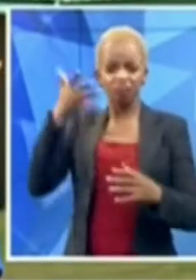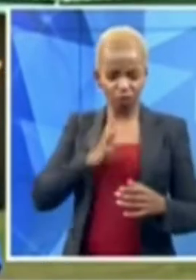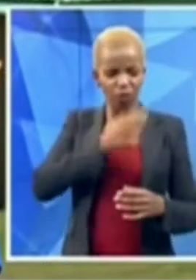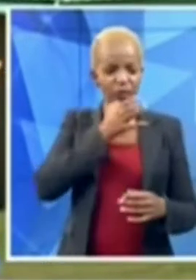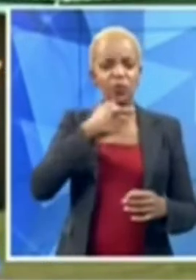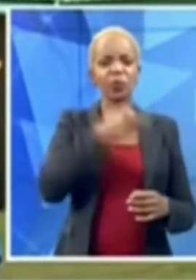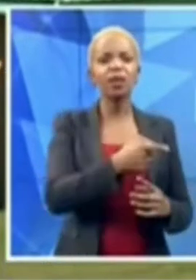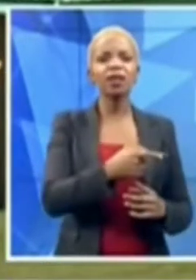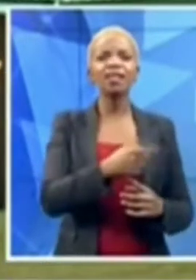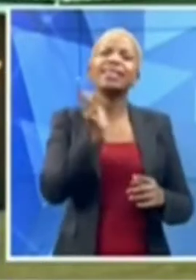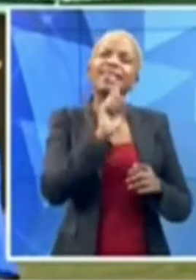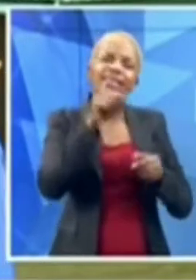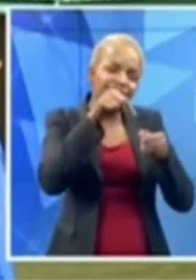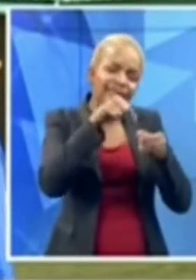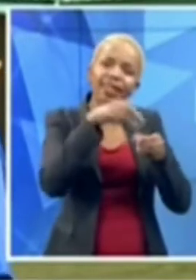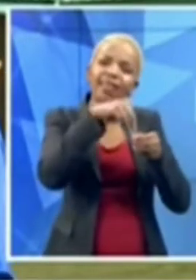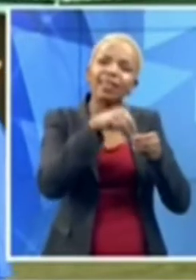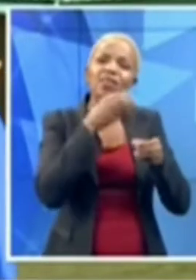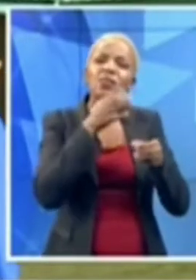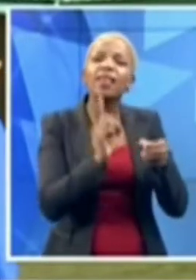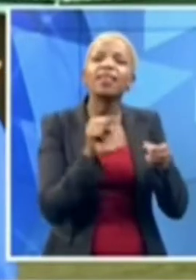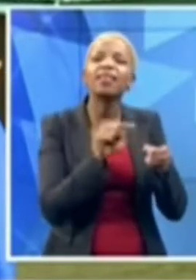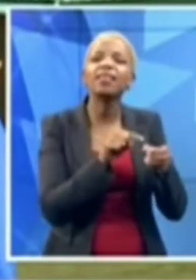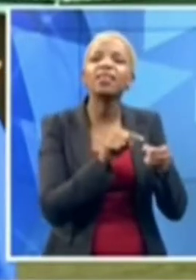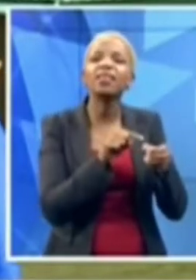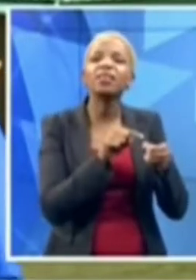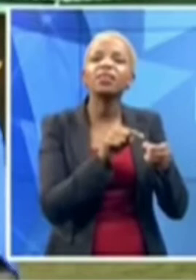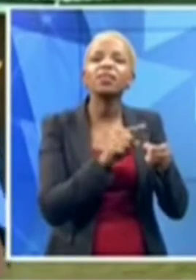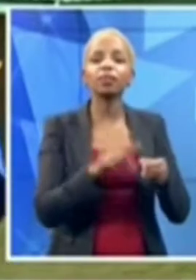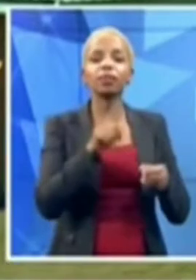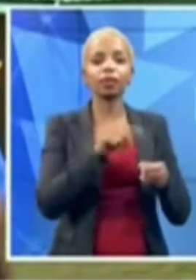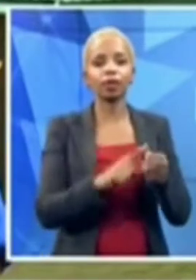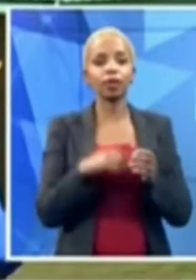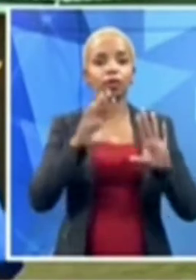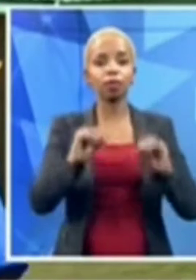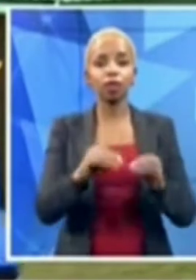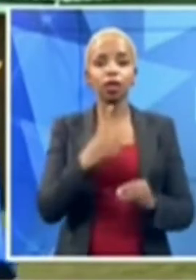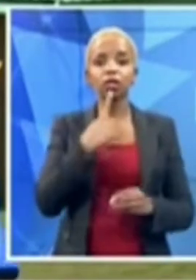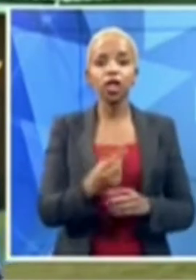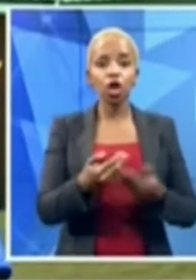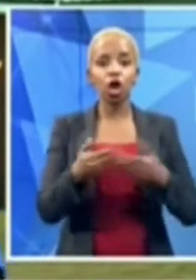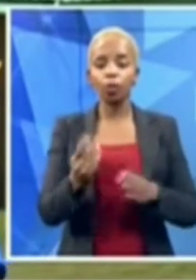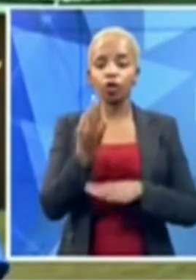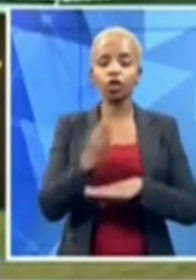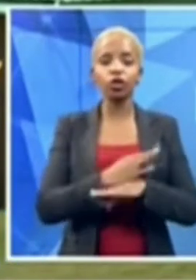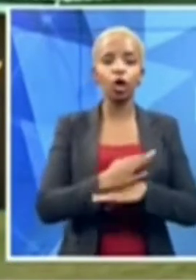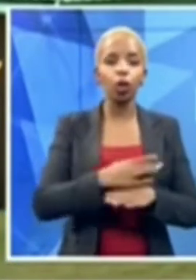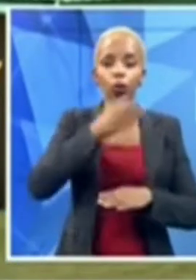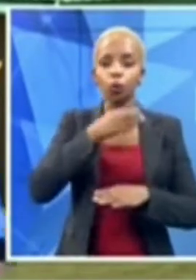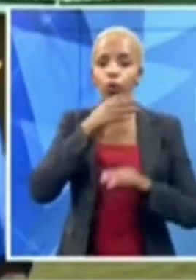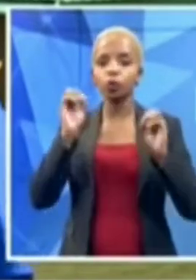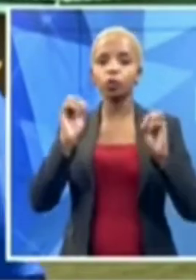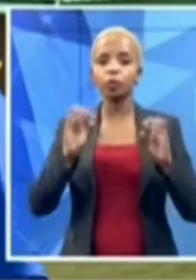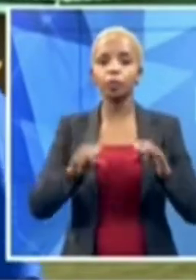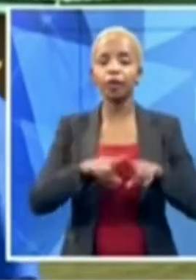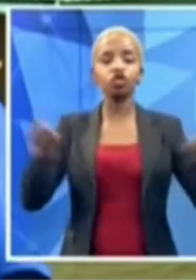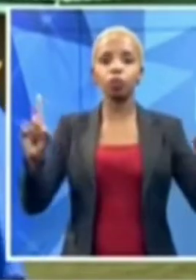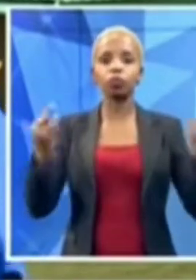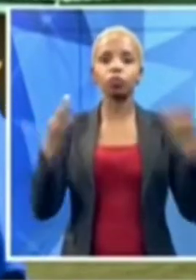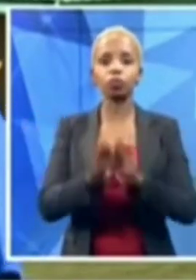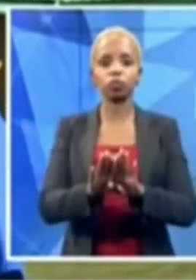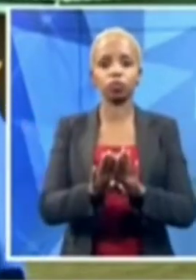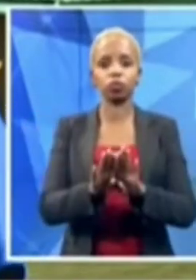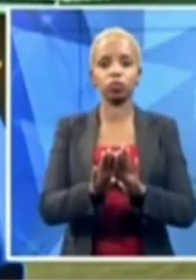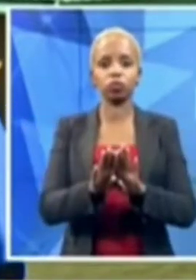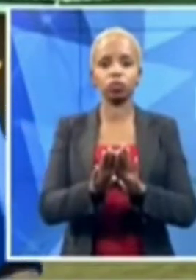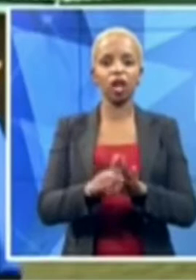is and stop making these requests of opening 3 days, 3 hours. There are no bottle stores that are going to be opened here. Was it Sham Kaka 16?